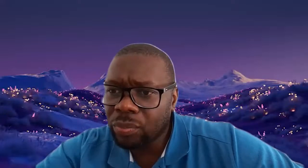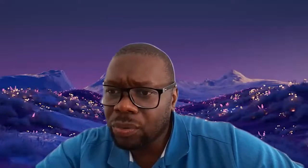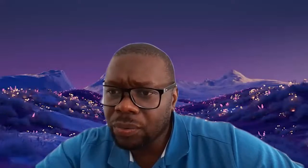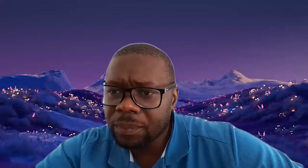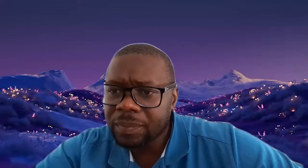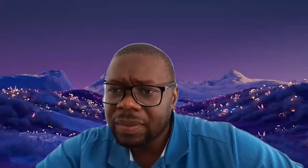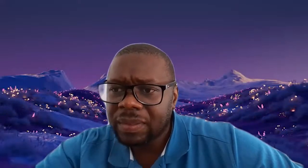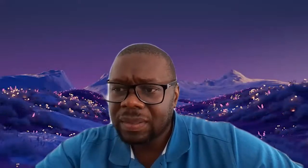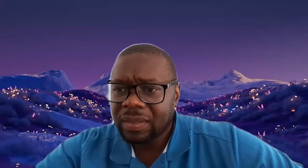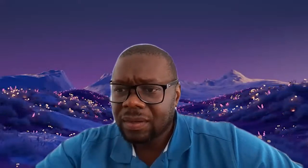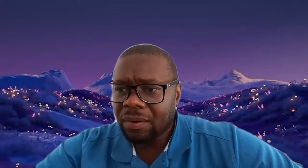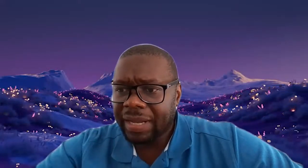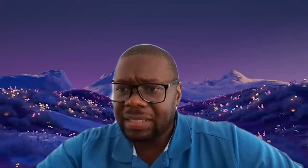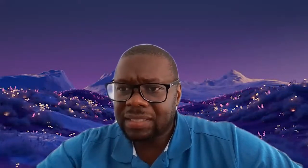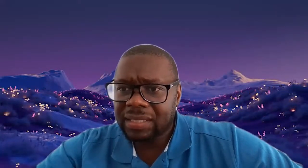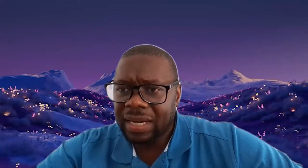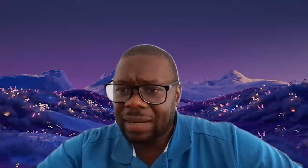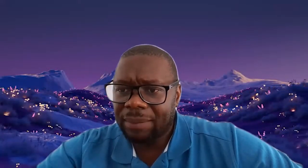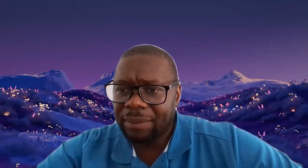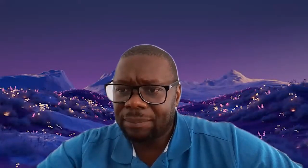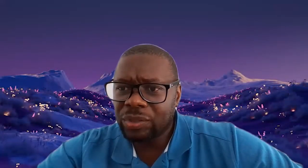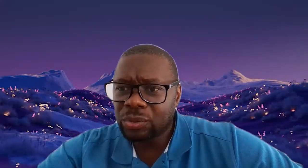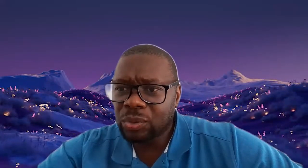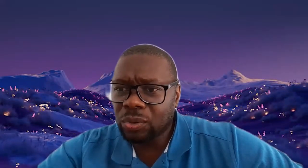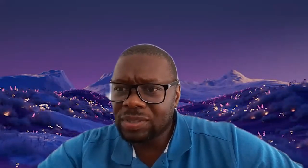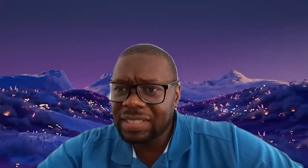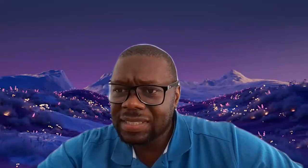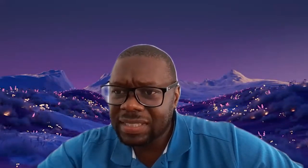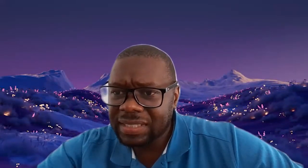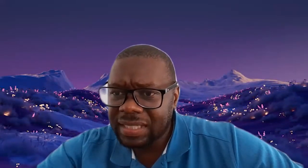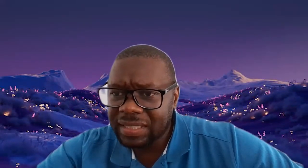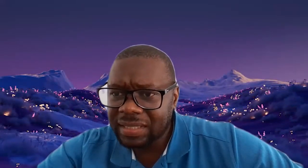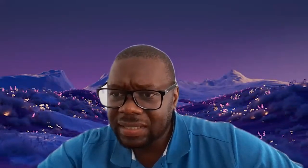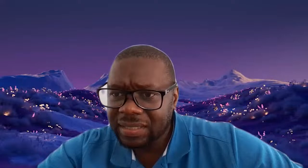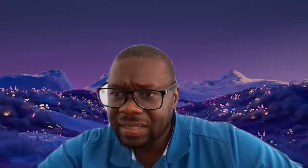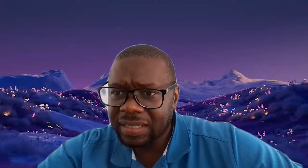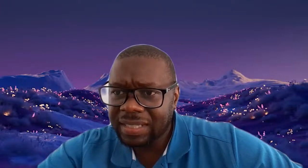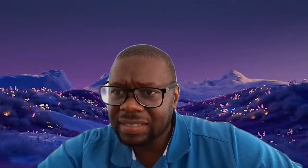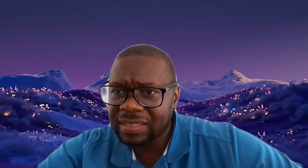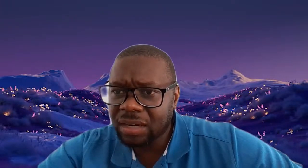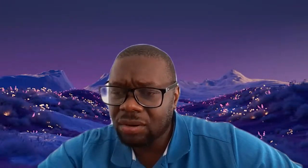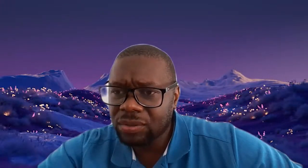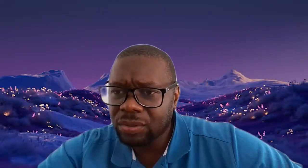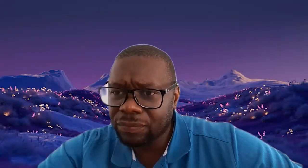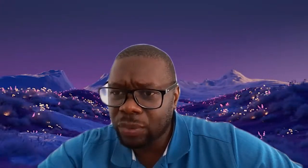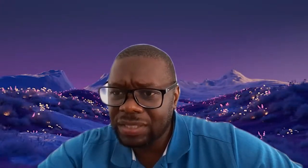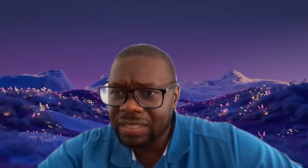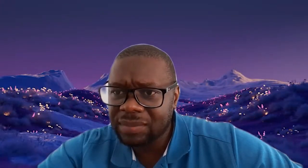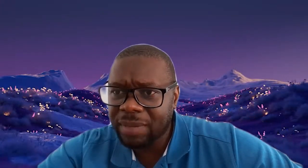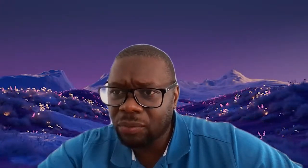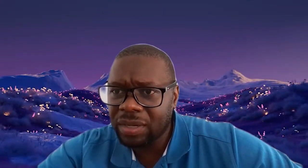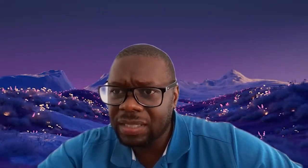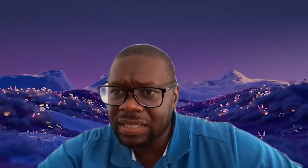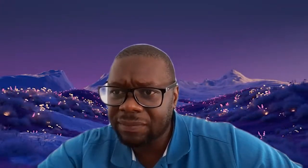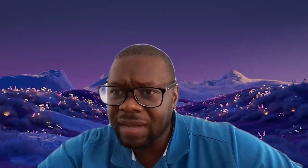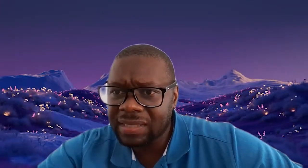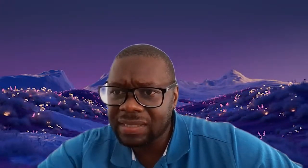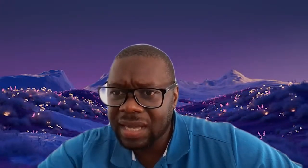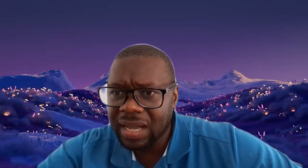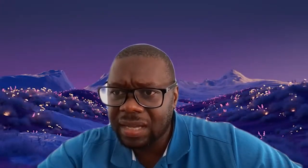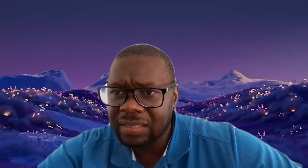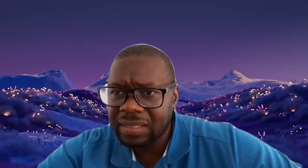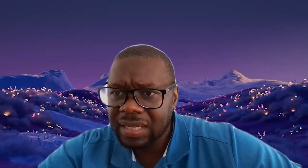tomorrow. All right, I'm going to close this session. I see a lot of questions my colleagues